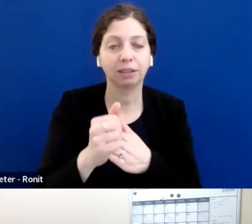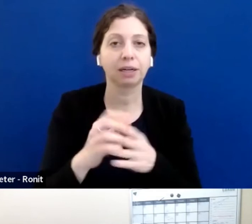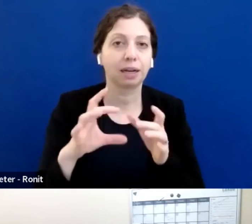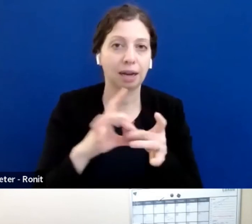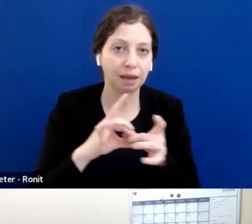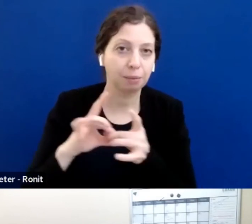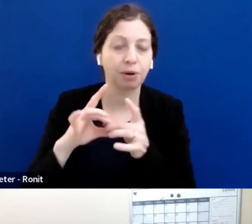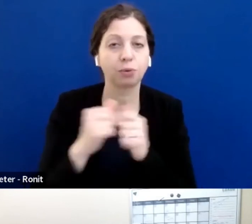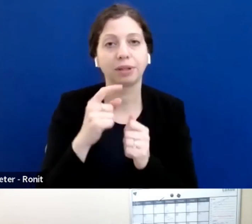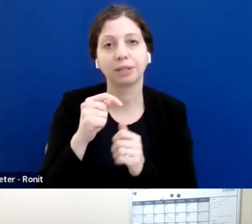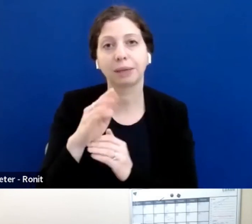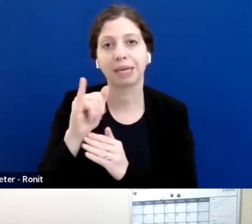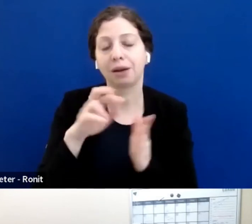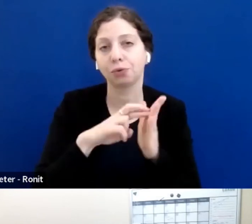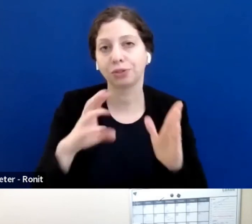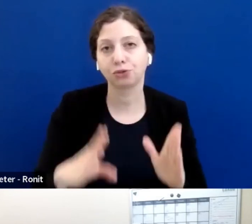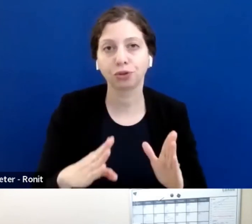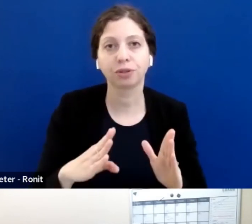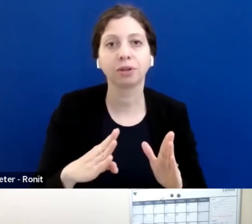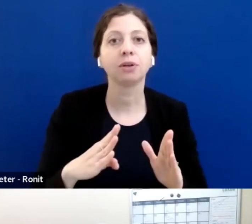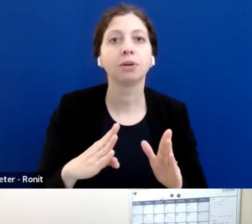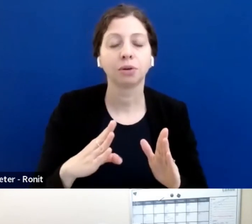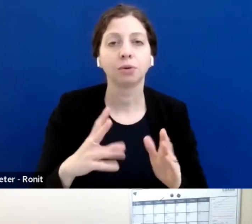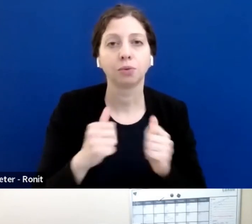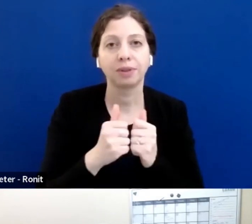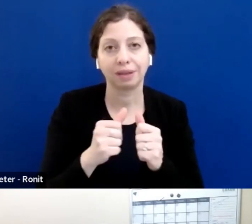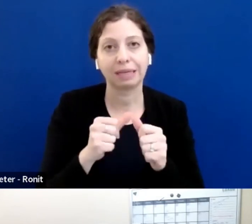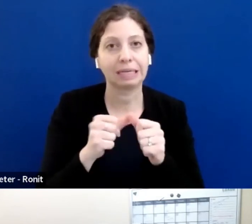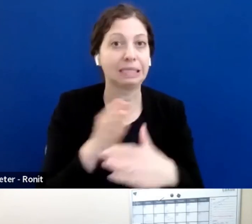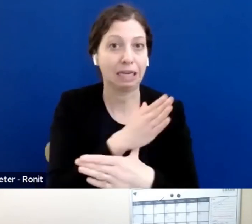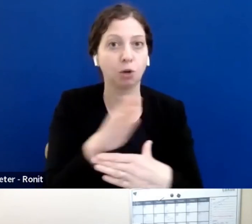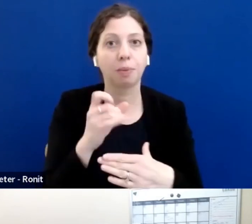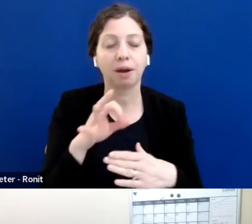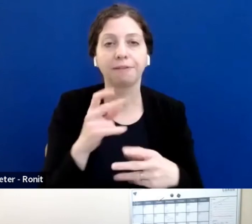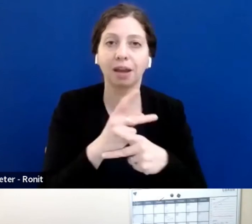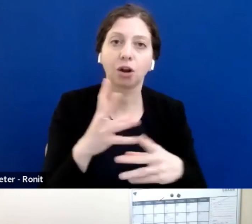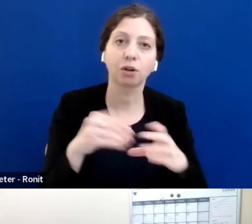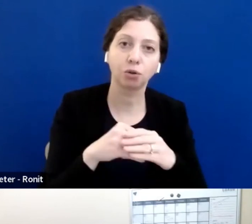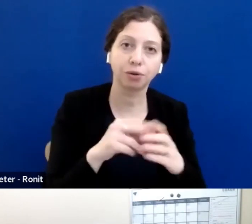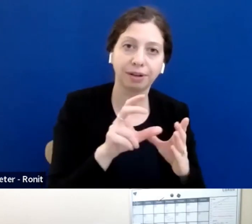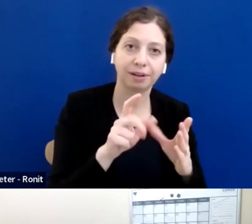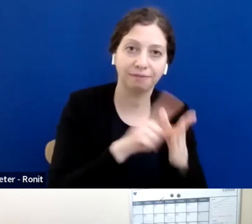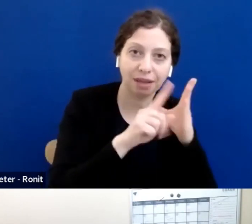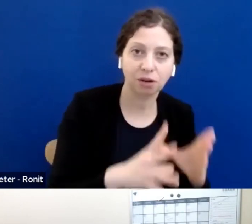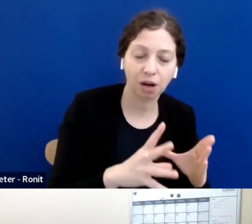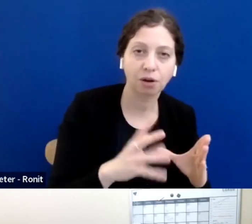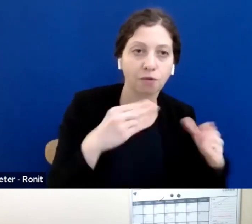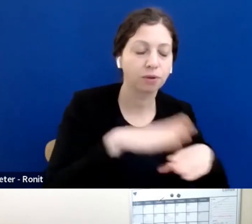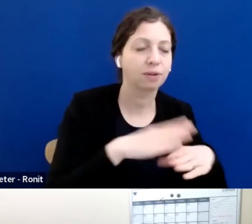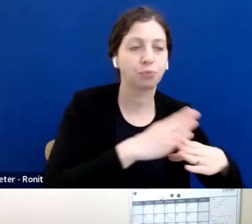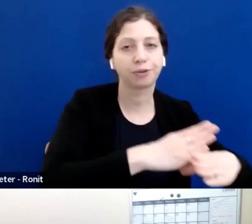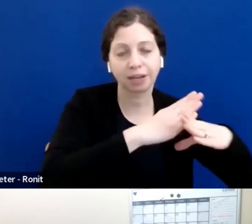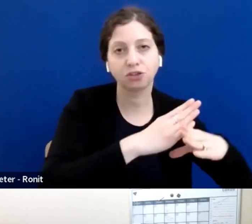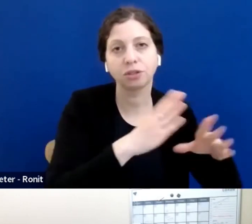collaboration amongst TBI researchers among the continuum of care. So that includes investigators focused on prevention,